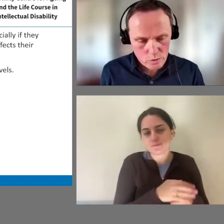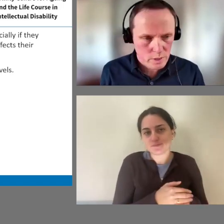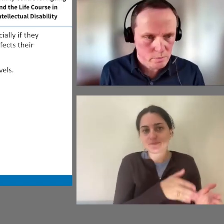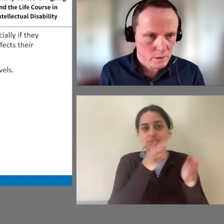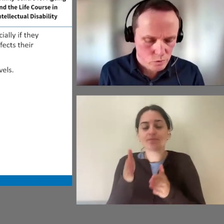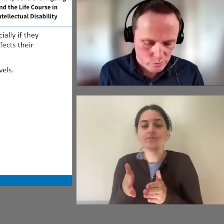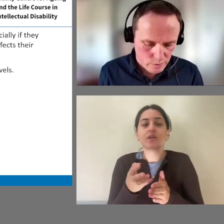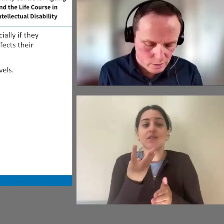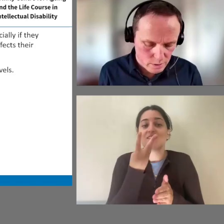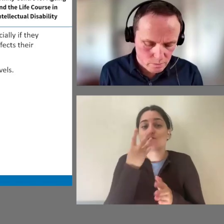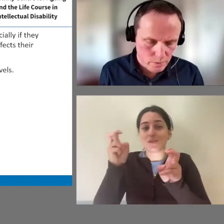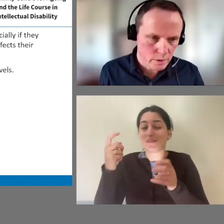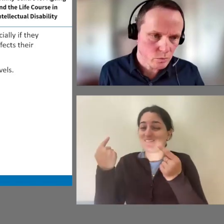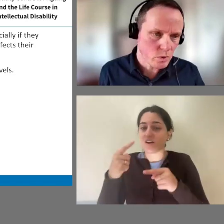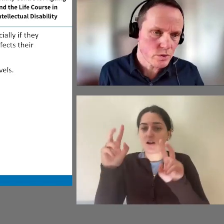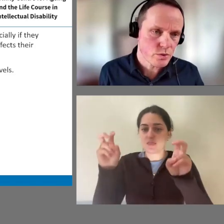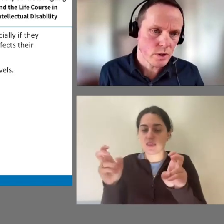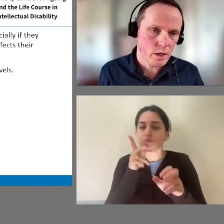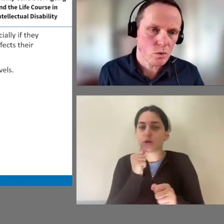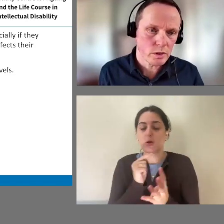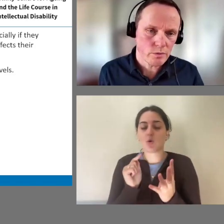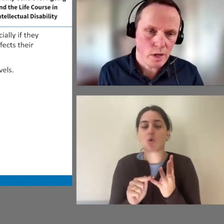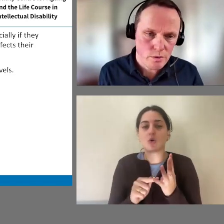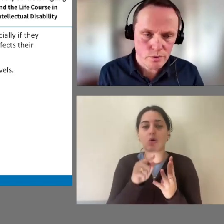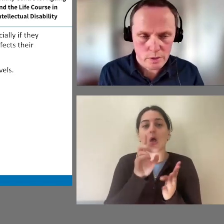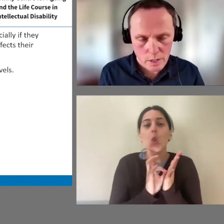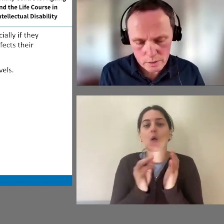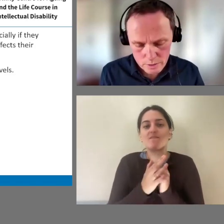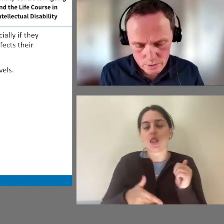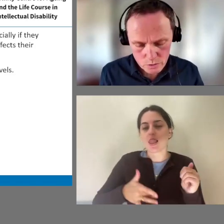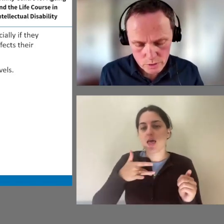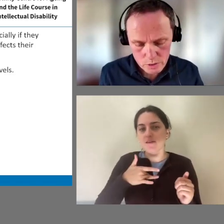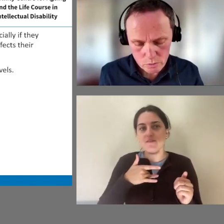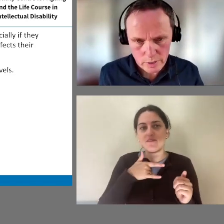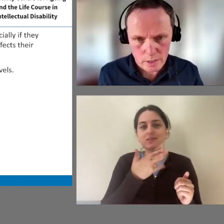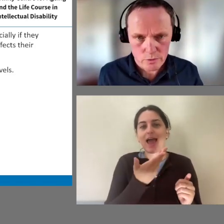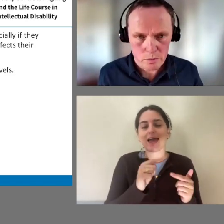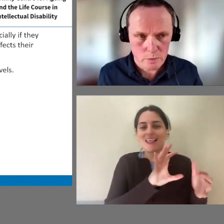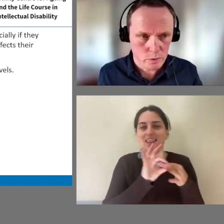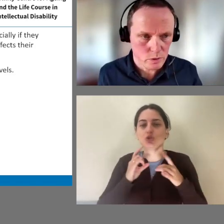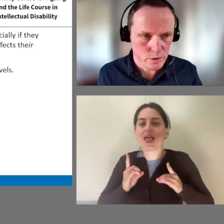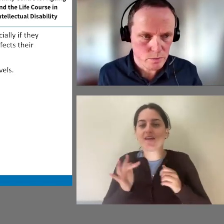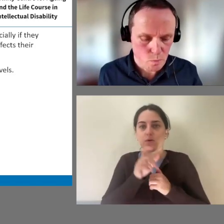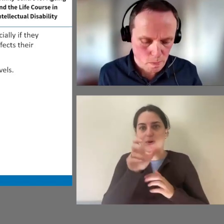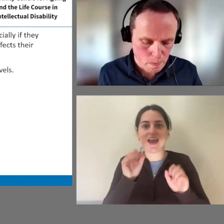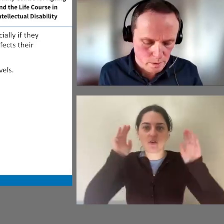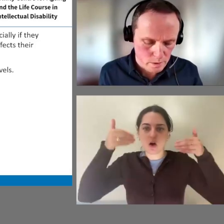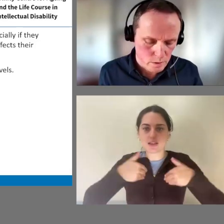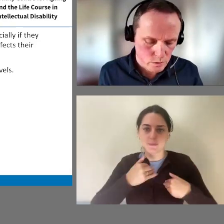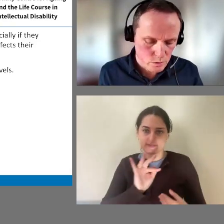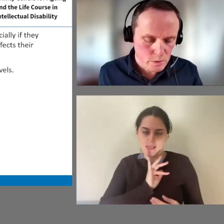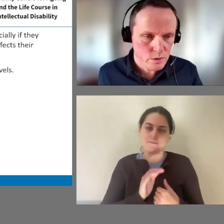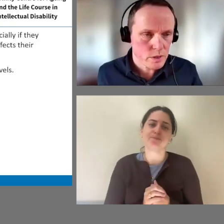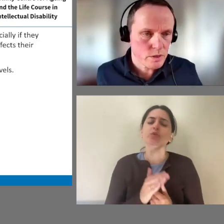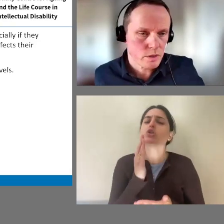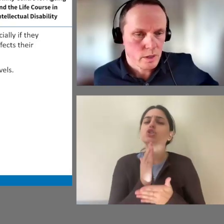The fourth and final theme then was quality of life and its association with health for people with autism.